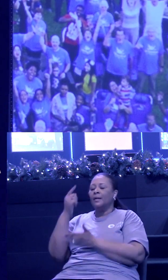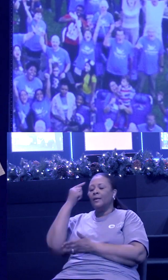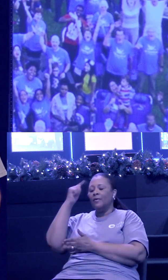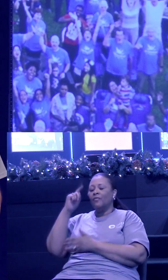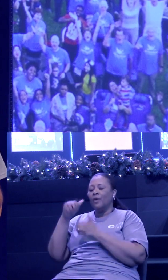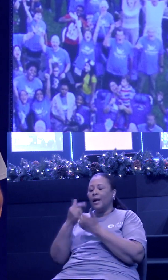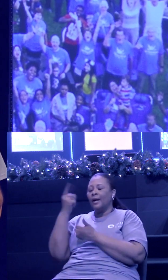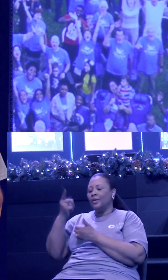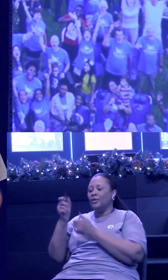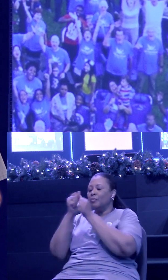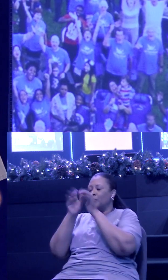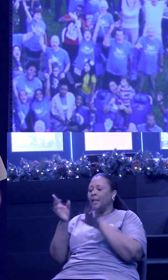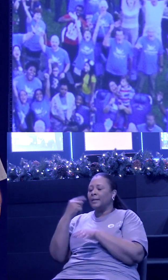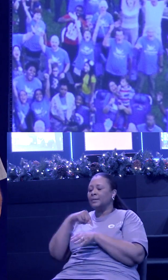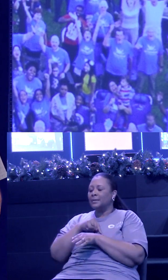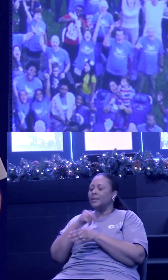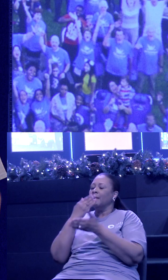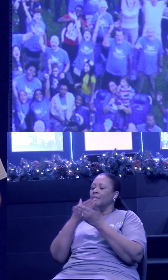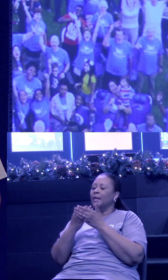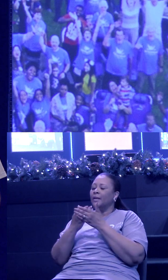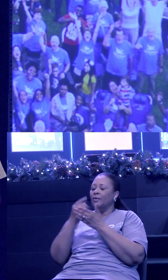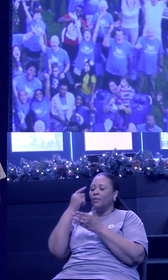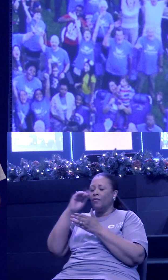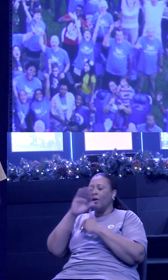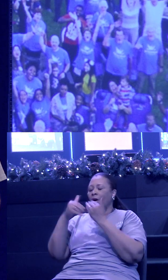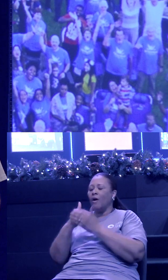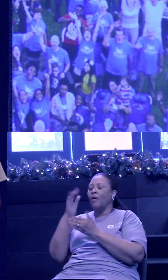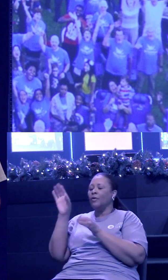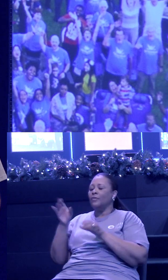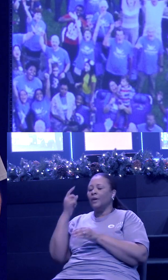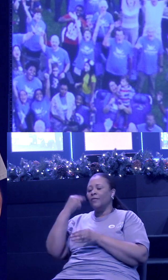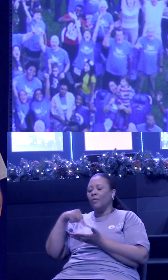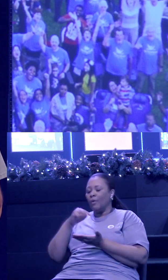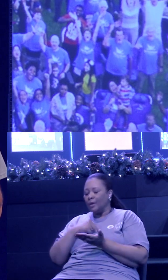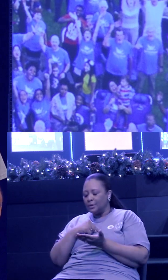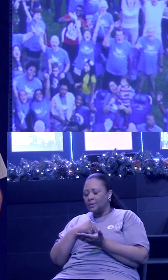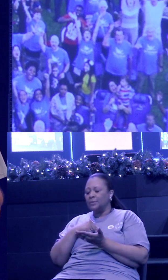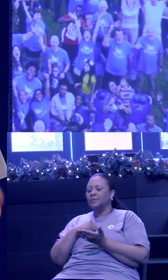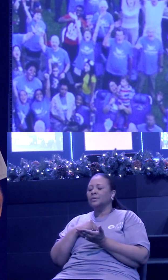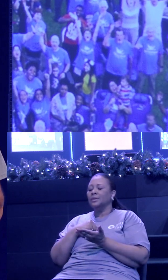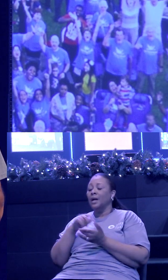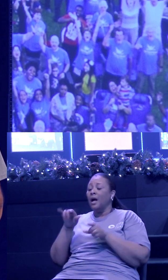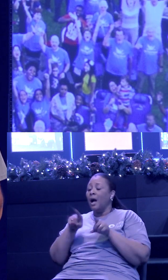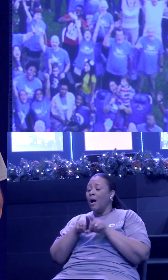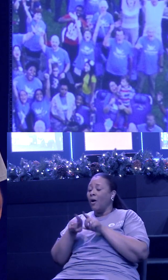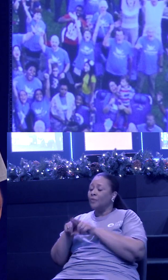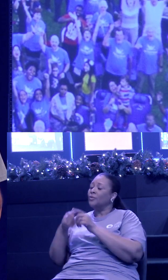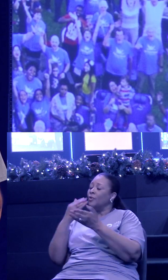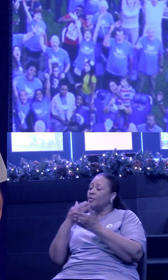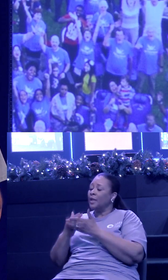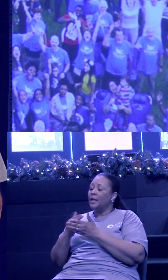for how you provide for us. Thank you for all that you've done for us. But also thank you for doing things through